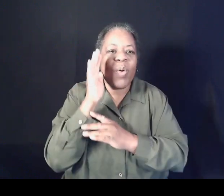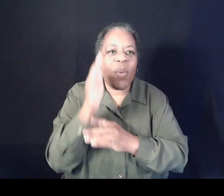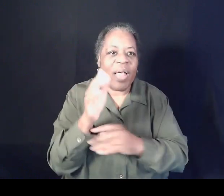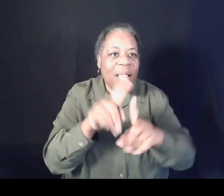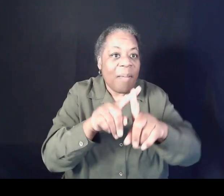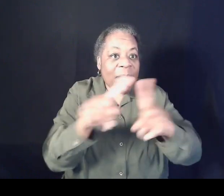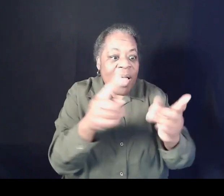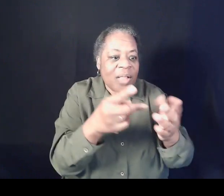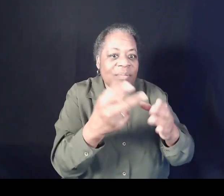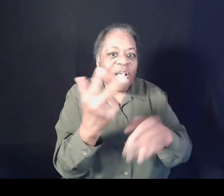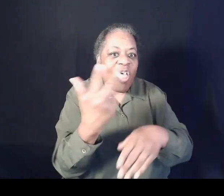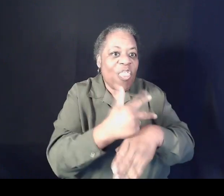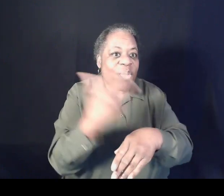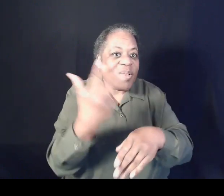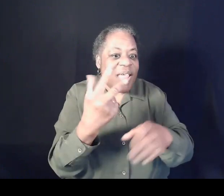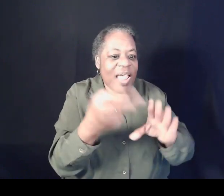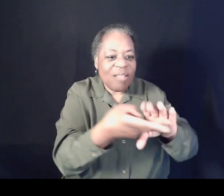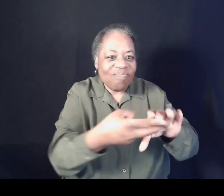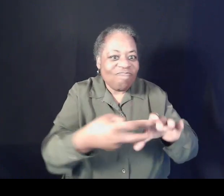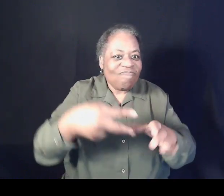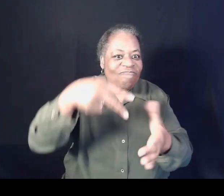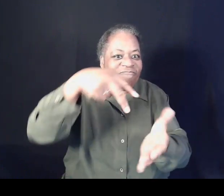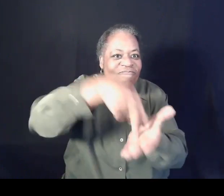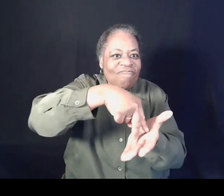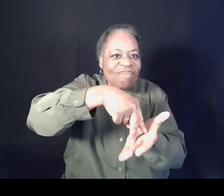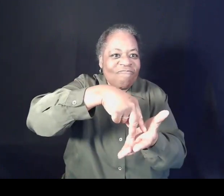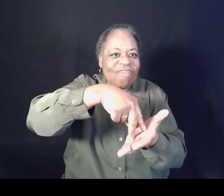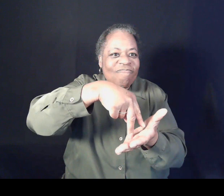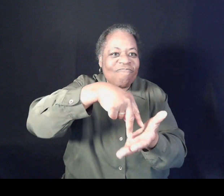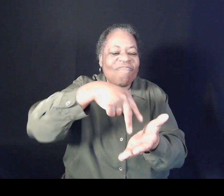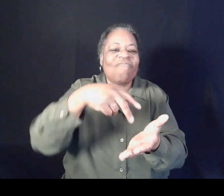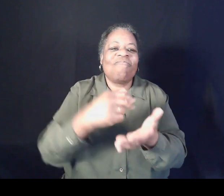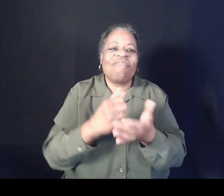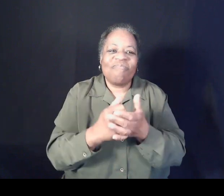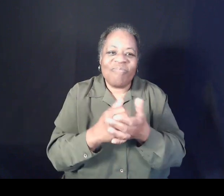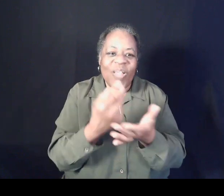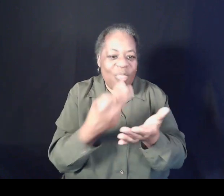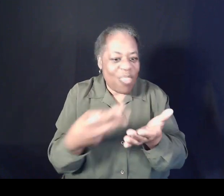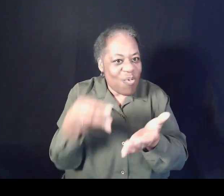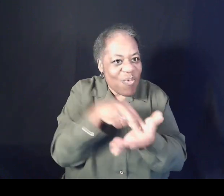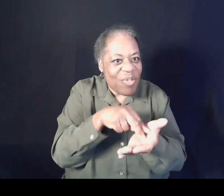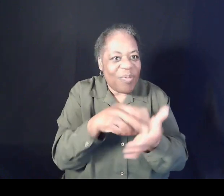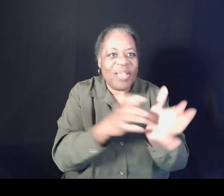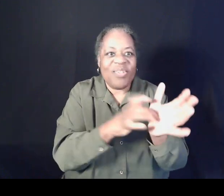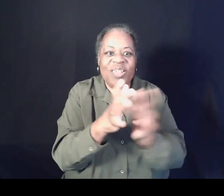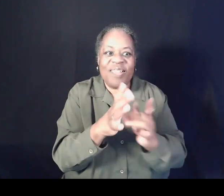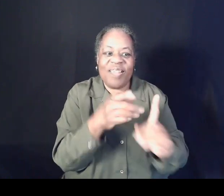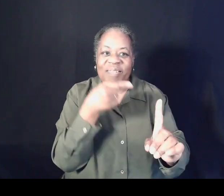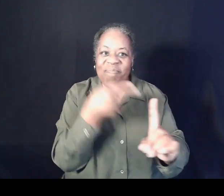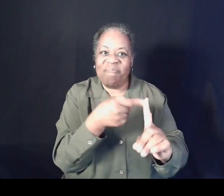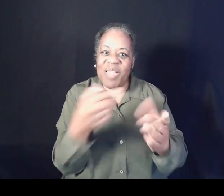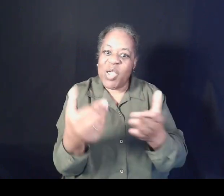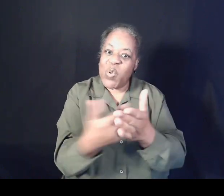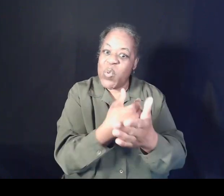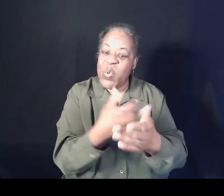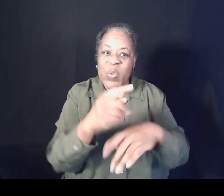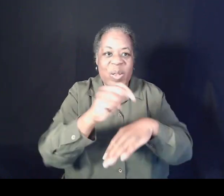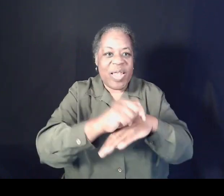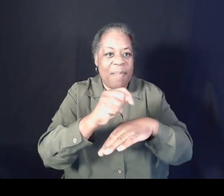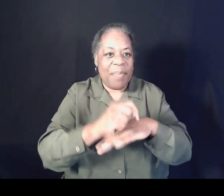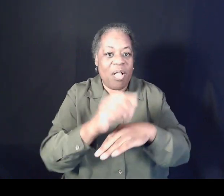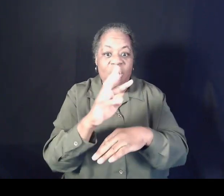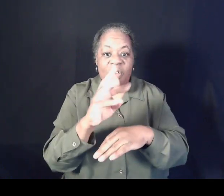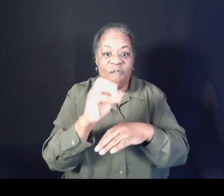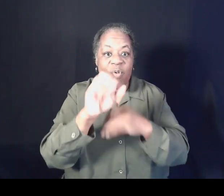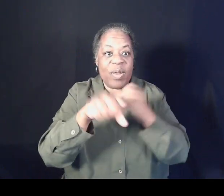to life on the third day, fulfilling his words. The resurrected Jesus will be the new temple. And about 40 years after